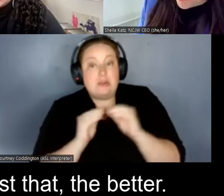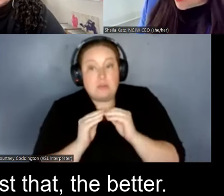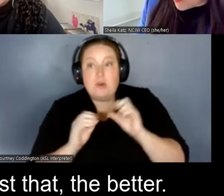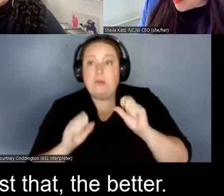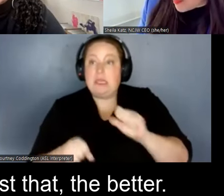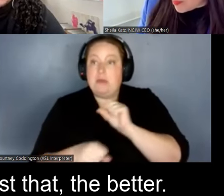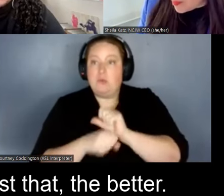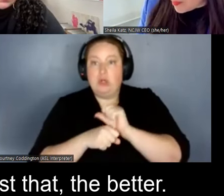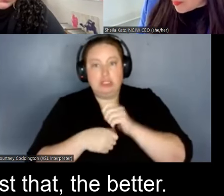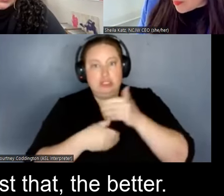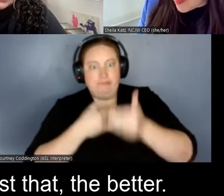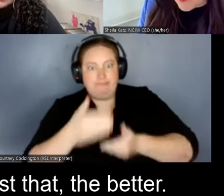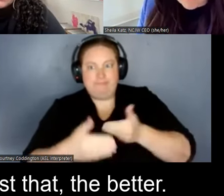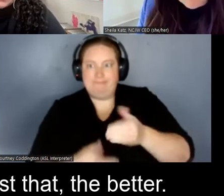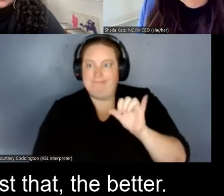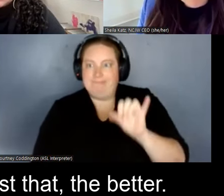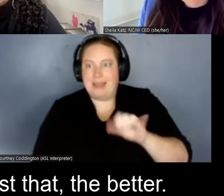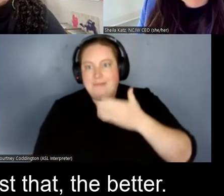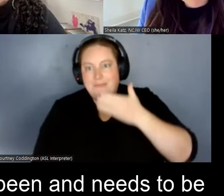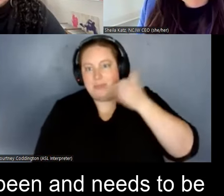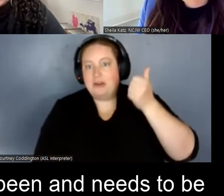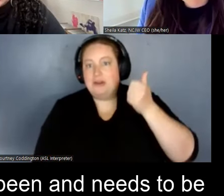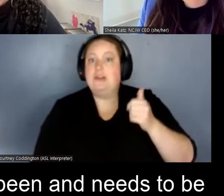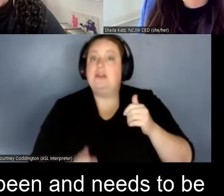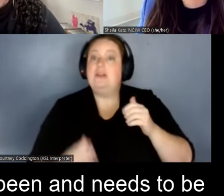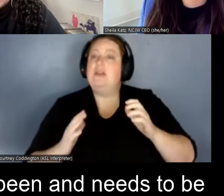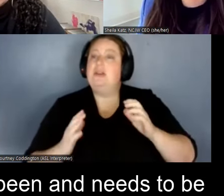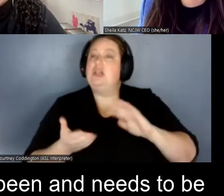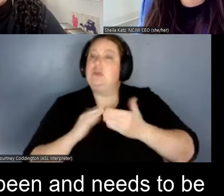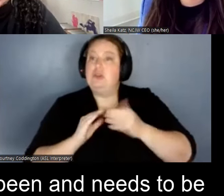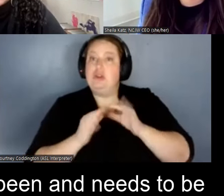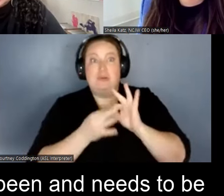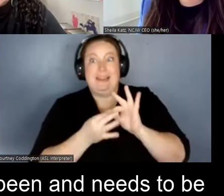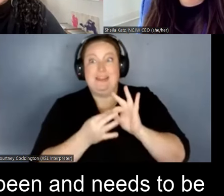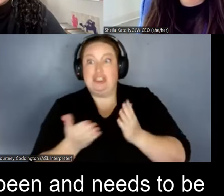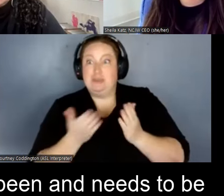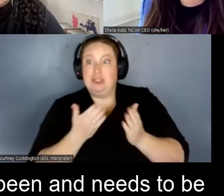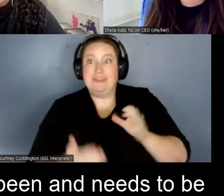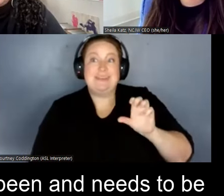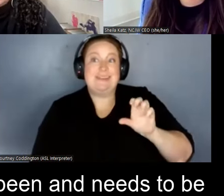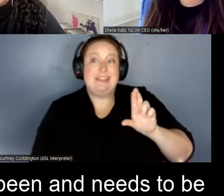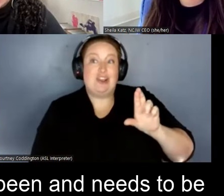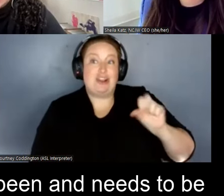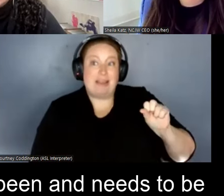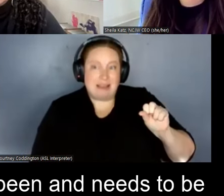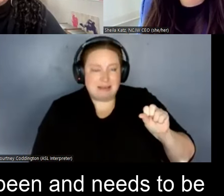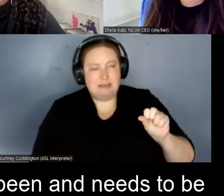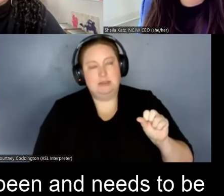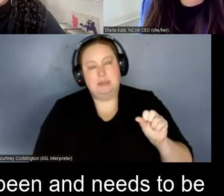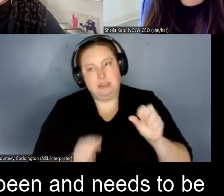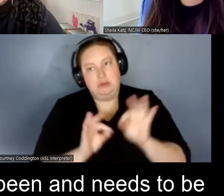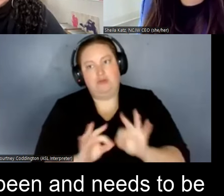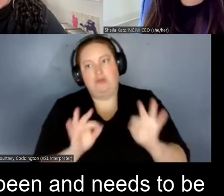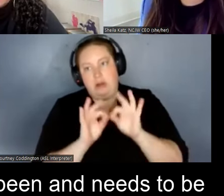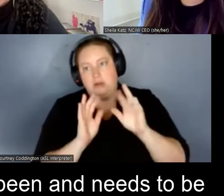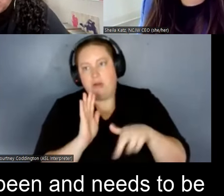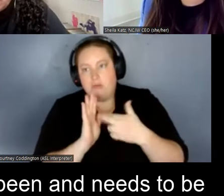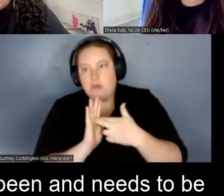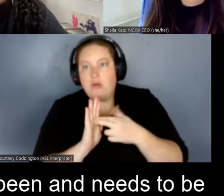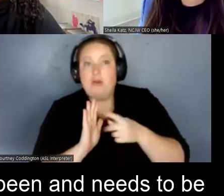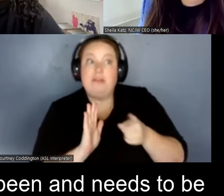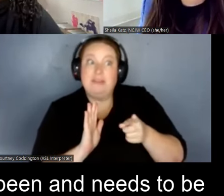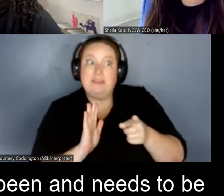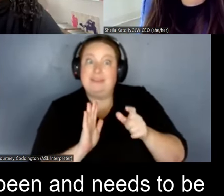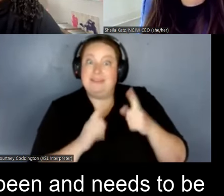the better. Community Relations Service plays in a really critical role. CRS has been and needs to be